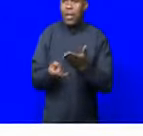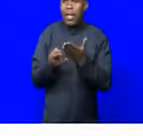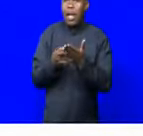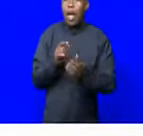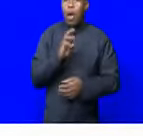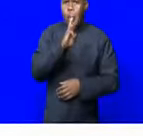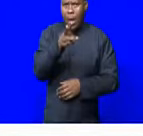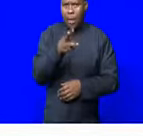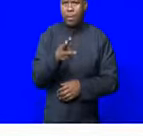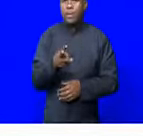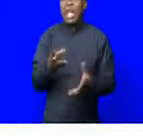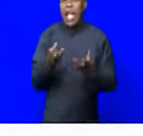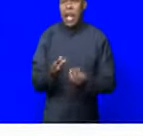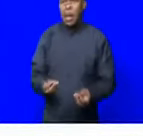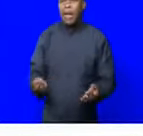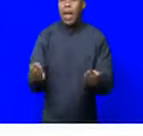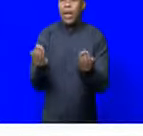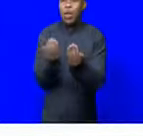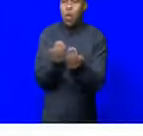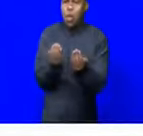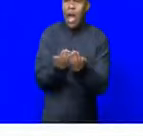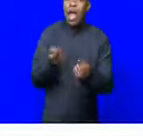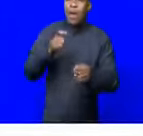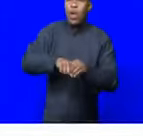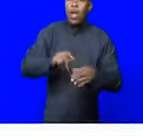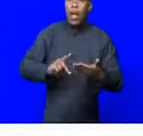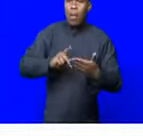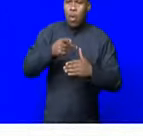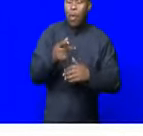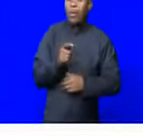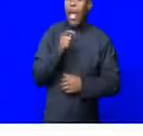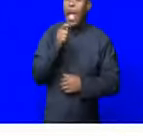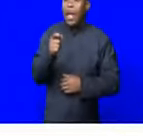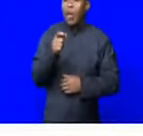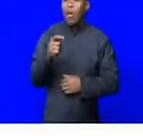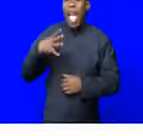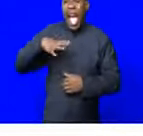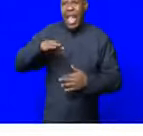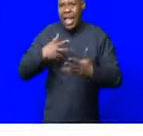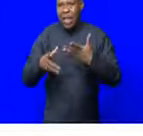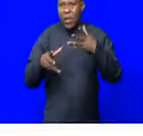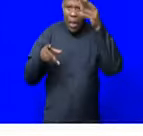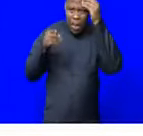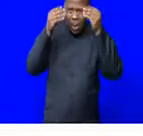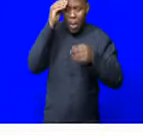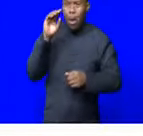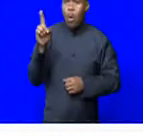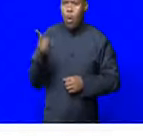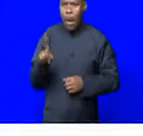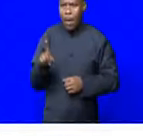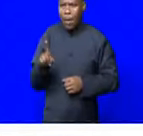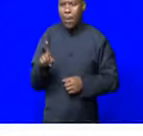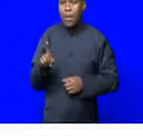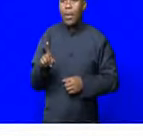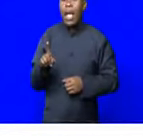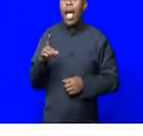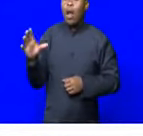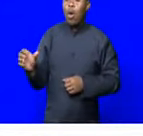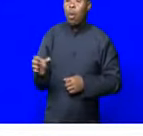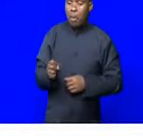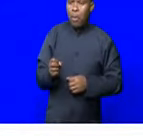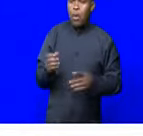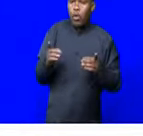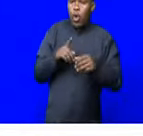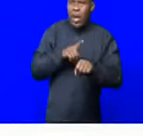We spoke to some of the participating students to find out what they have learned. It was very eye-opening. I learned how to be a credit